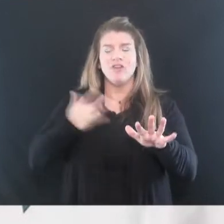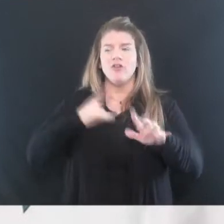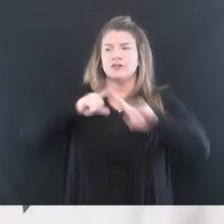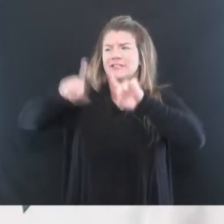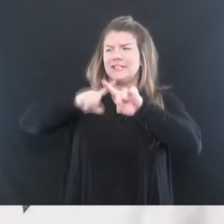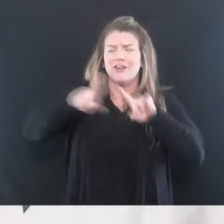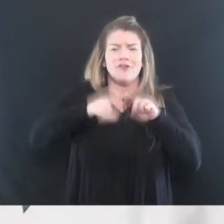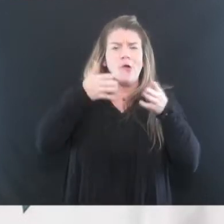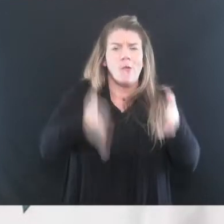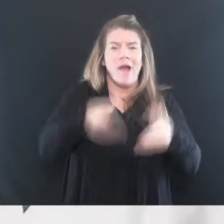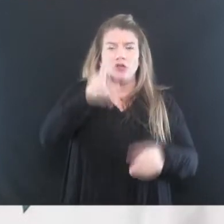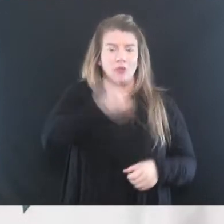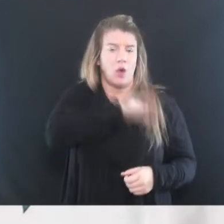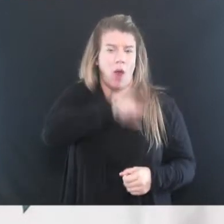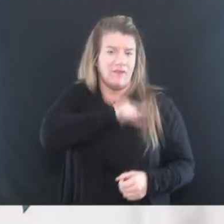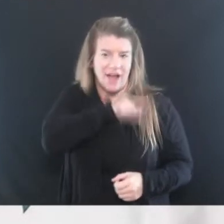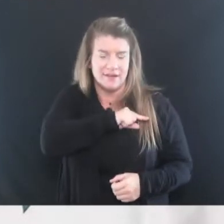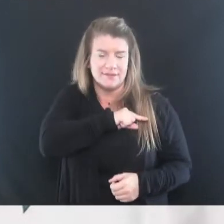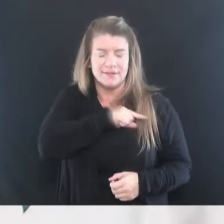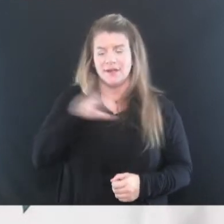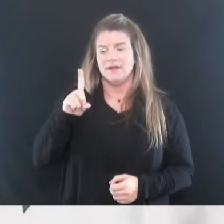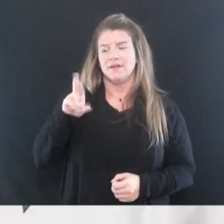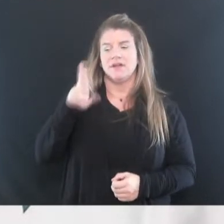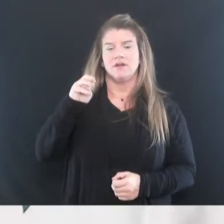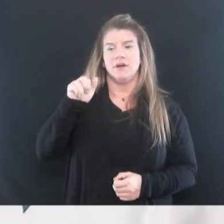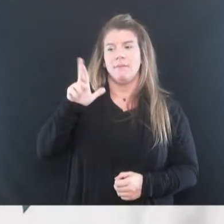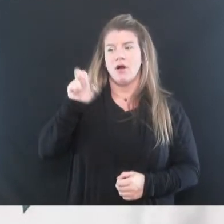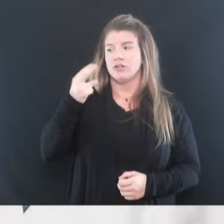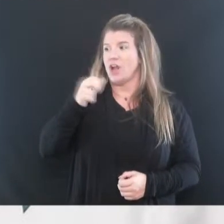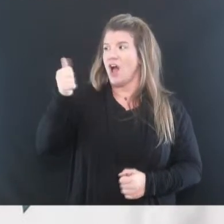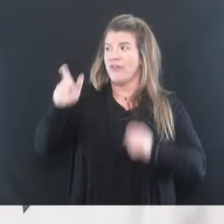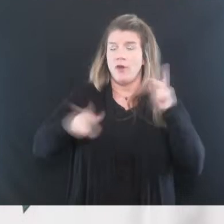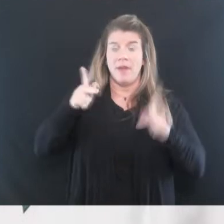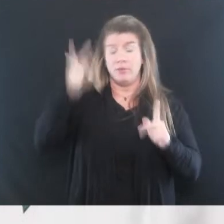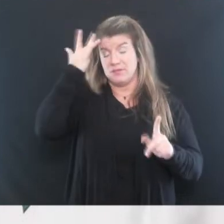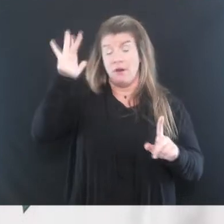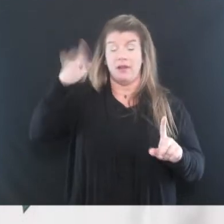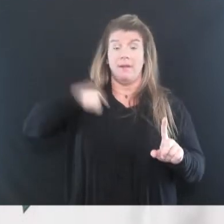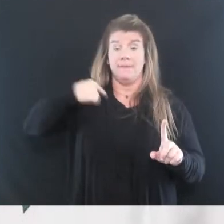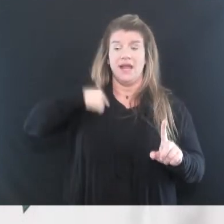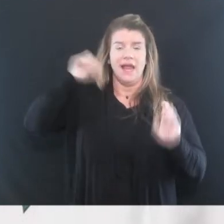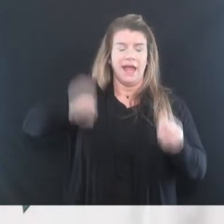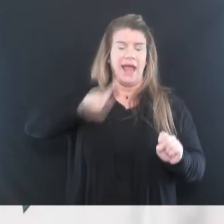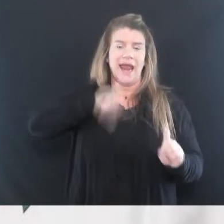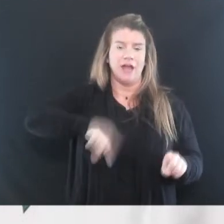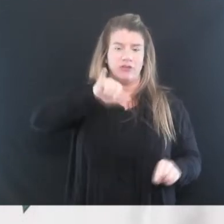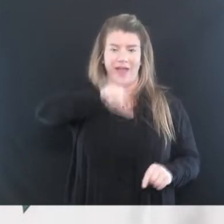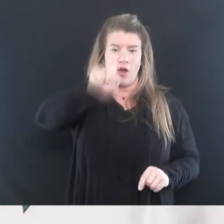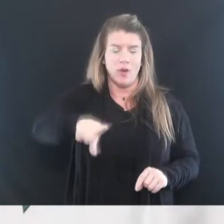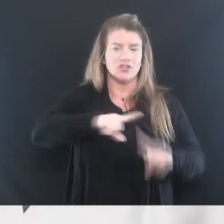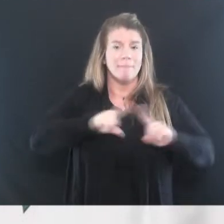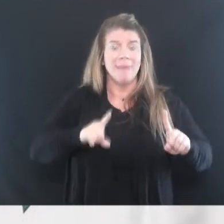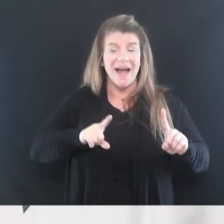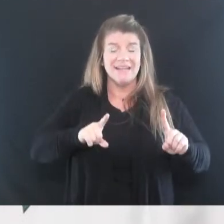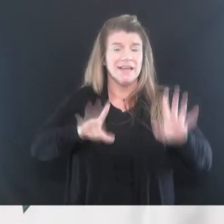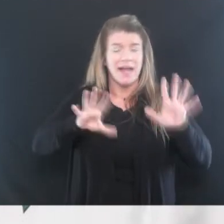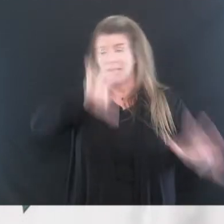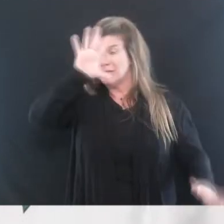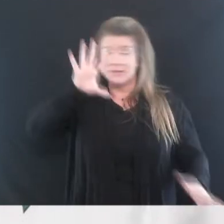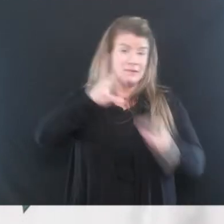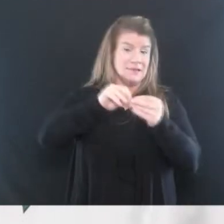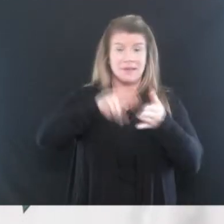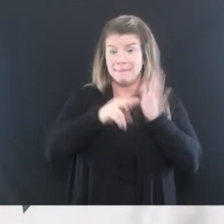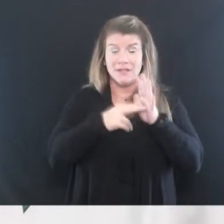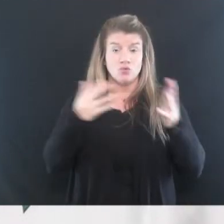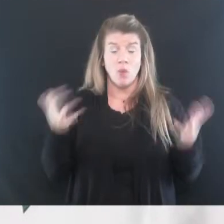ways you can qualify, and Dr. Marsh and other people way smarter than I will be able to tell you that. But the net of the whole thing